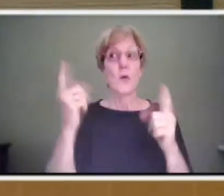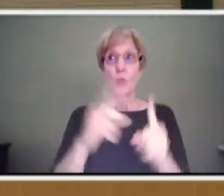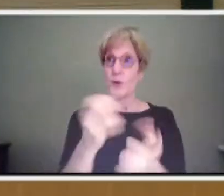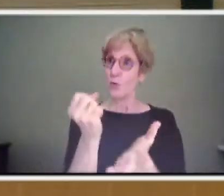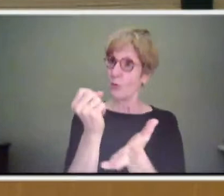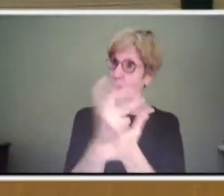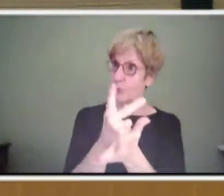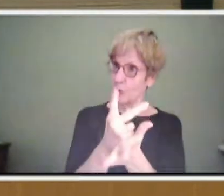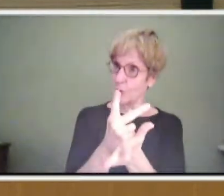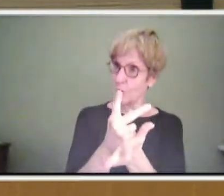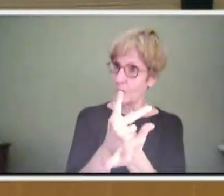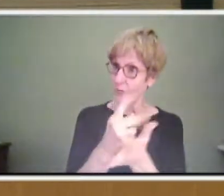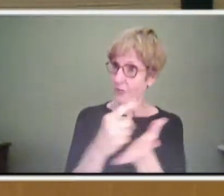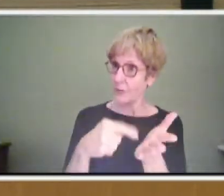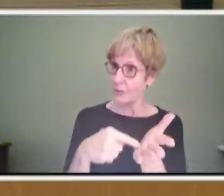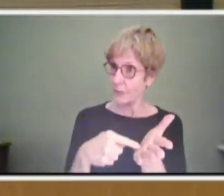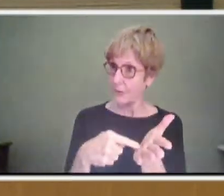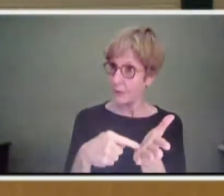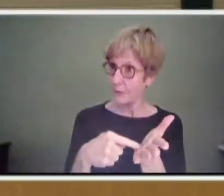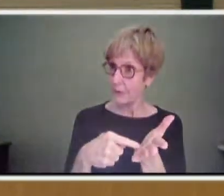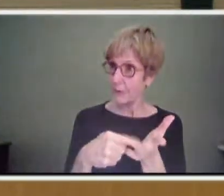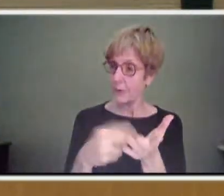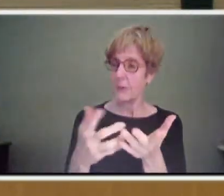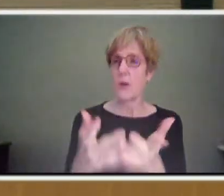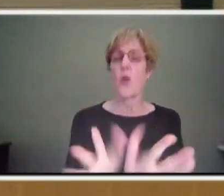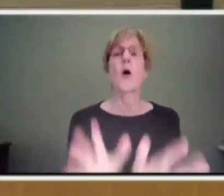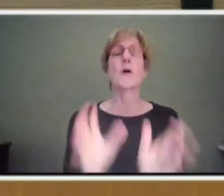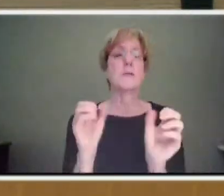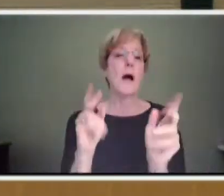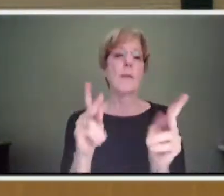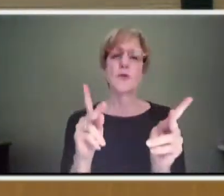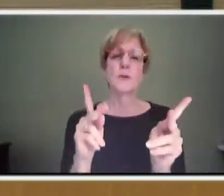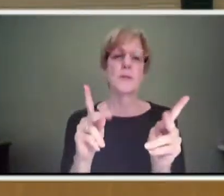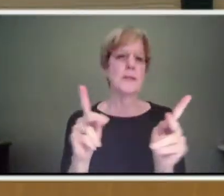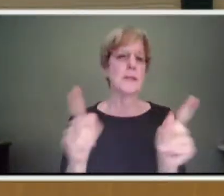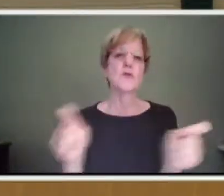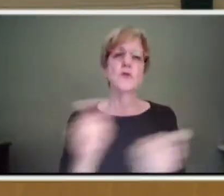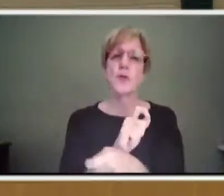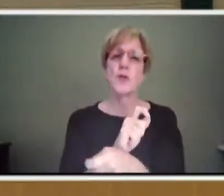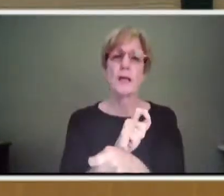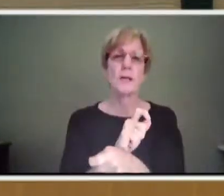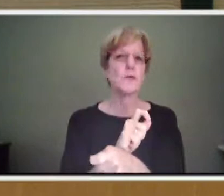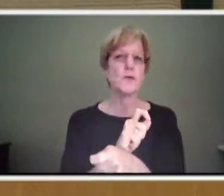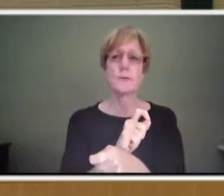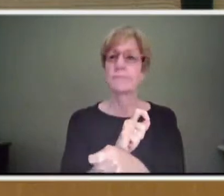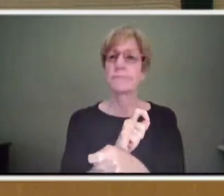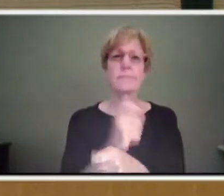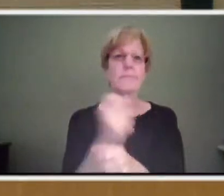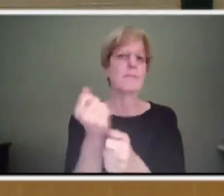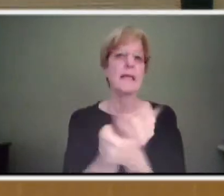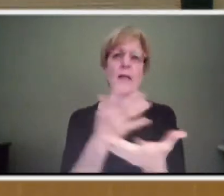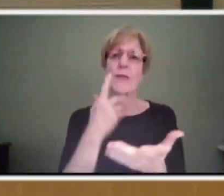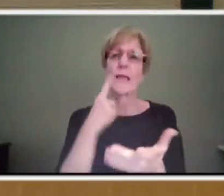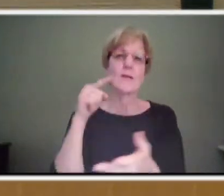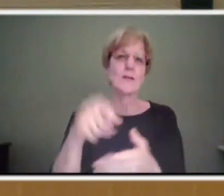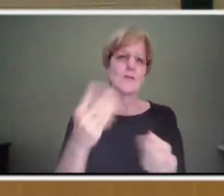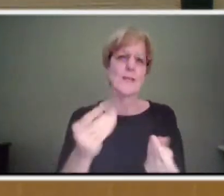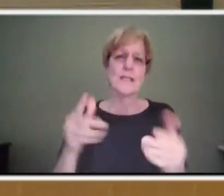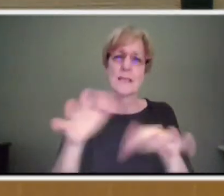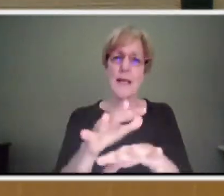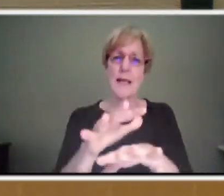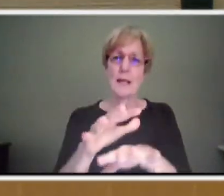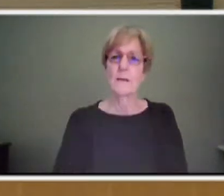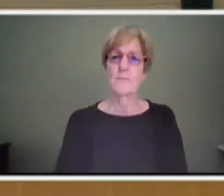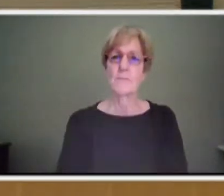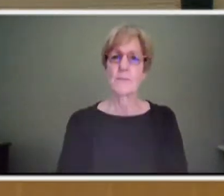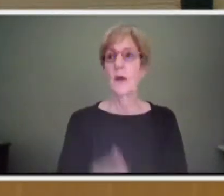project, you've lost the opportunity to move the needle for this particular piece of land. It's going to be done once it's approved. It could be